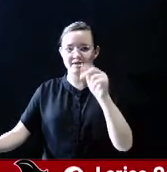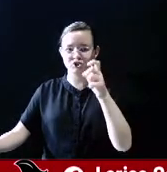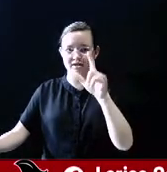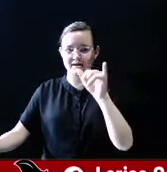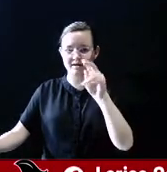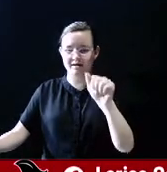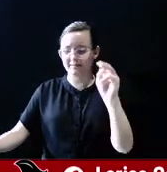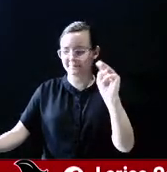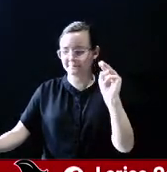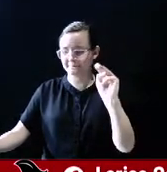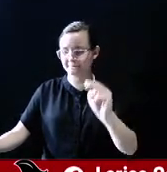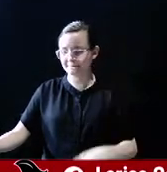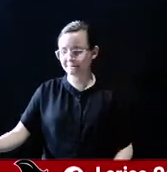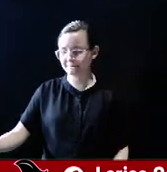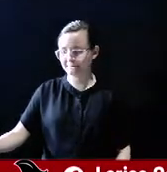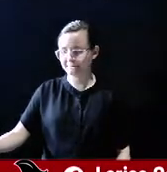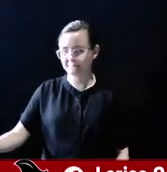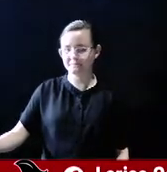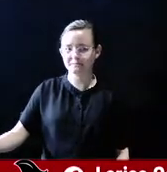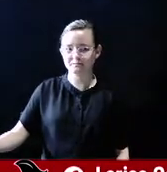Angelina Martinez.